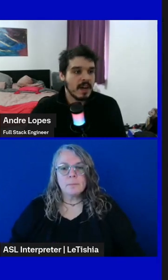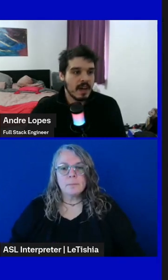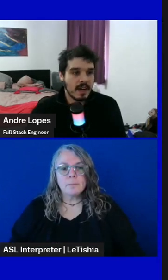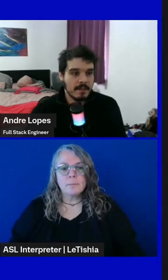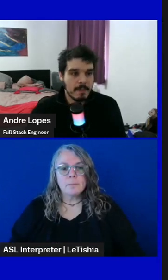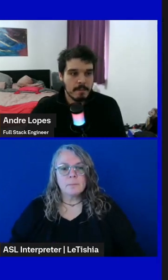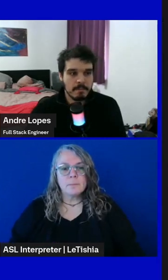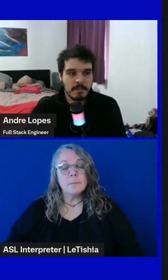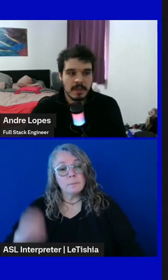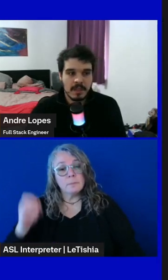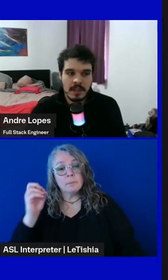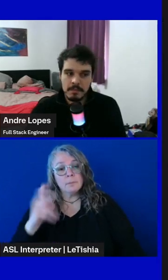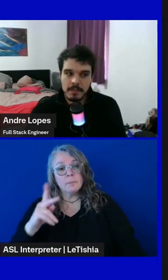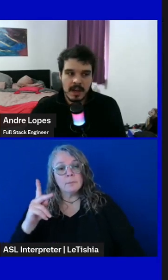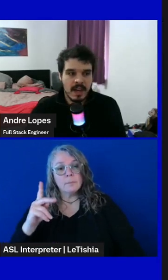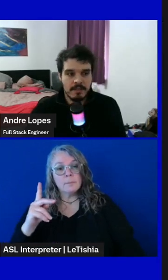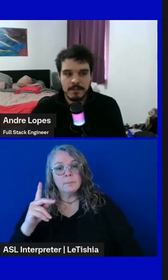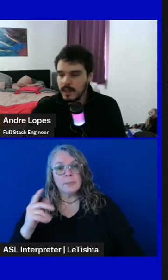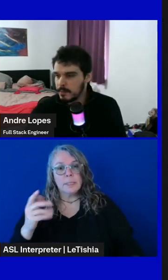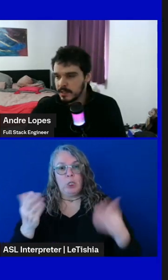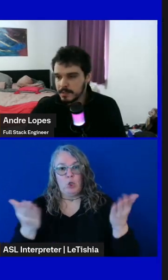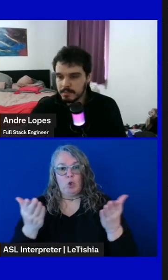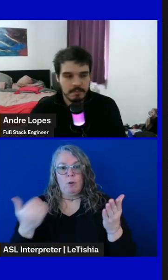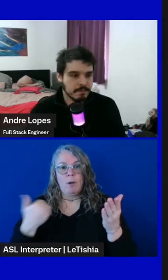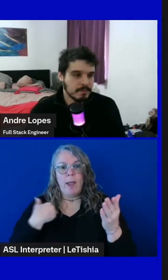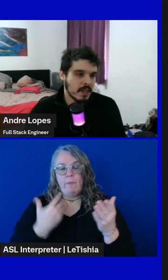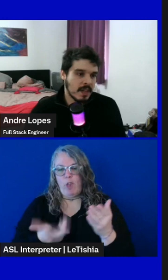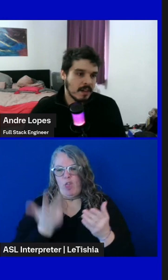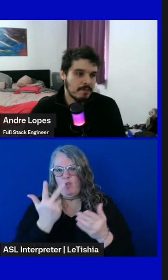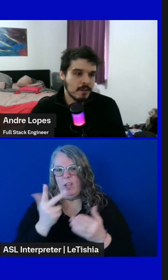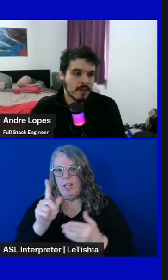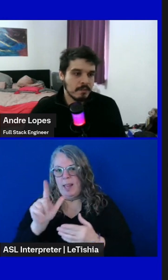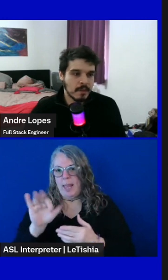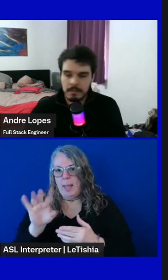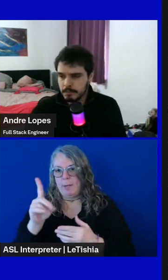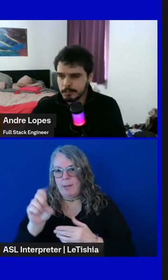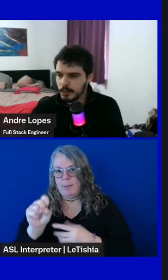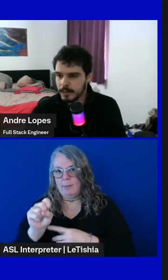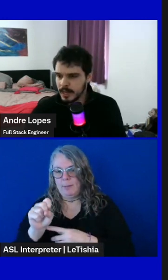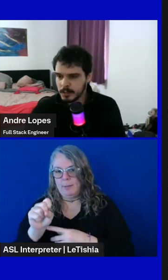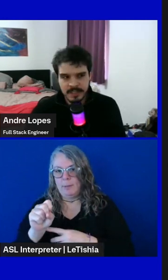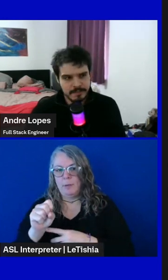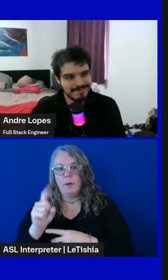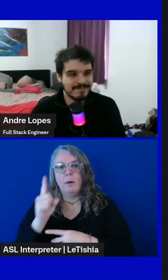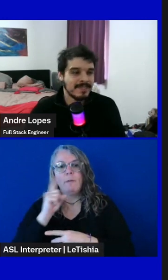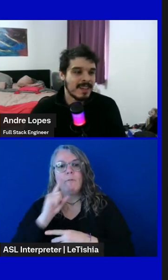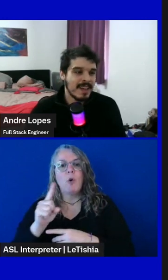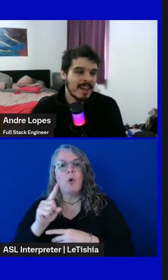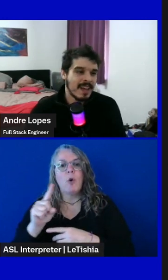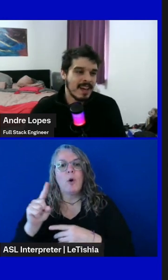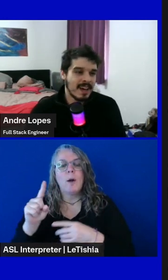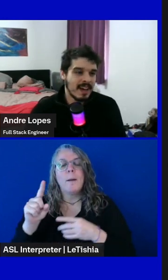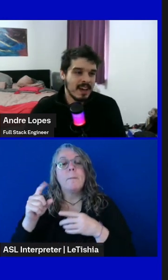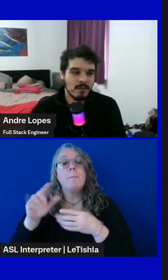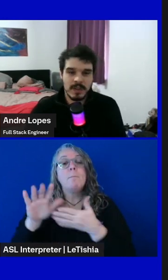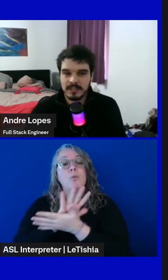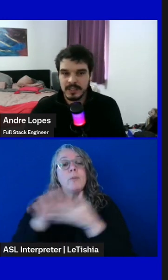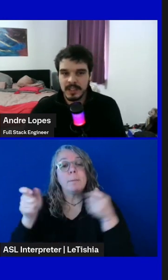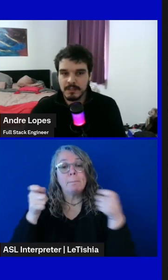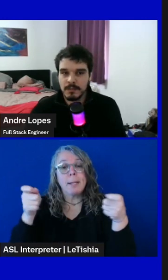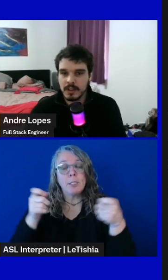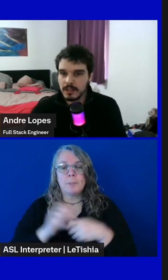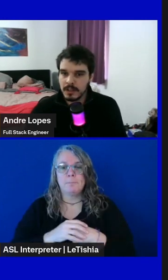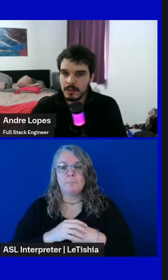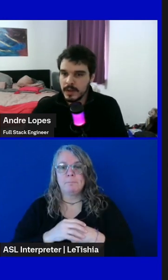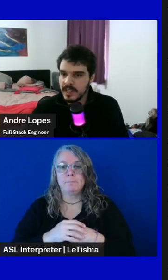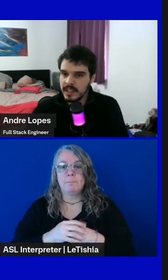Okay. Here I have 3 Lambdas for movie management. I have one